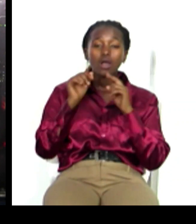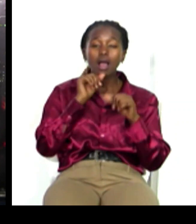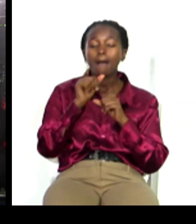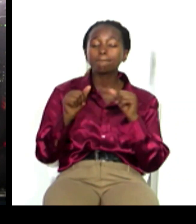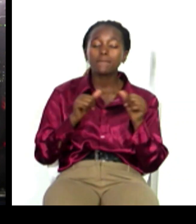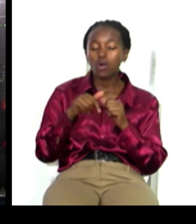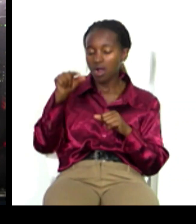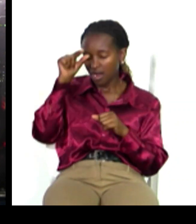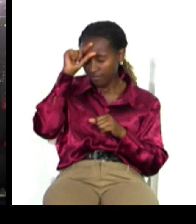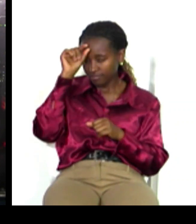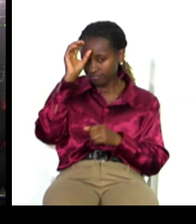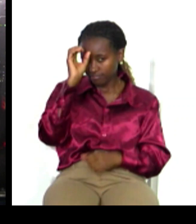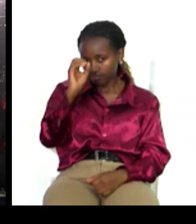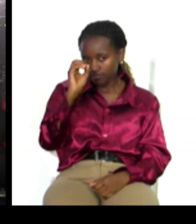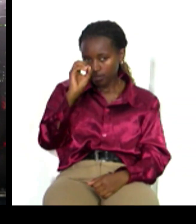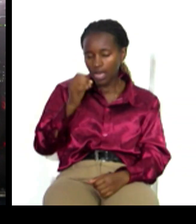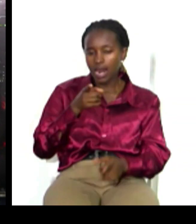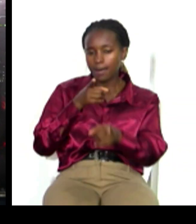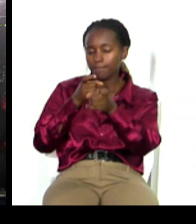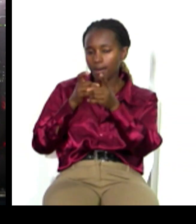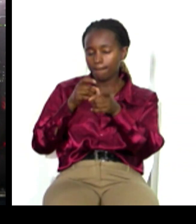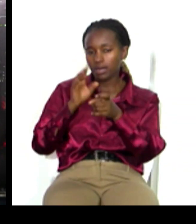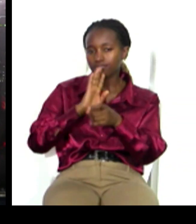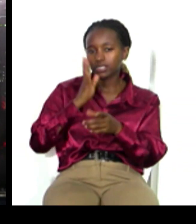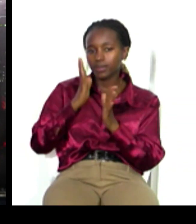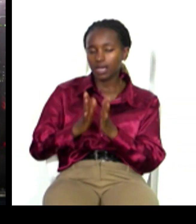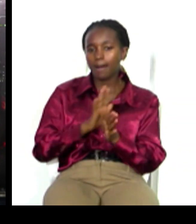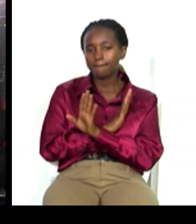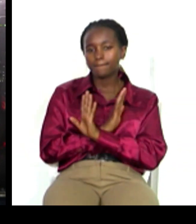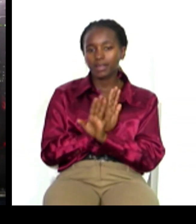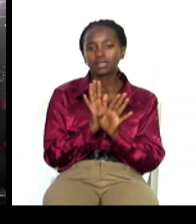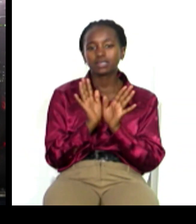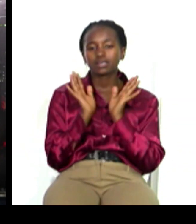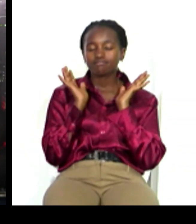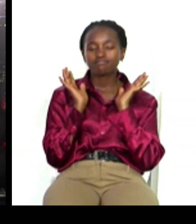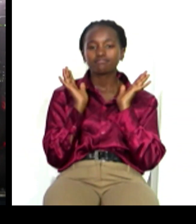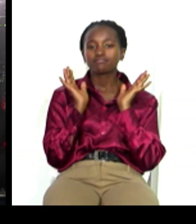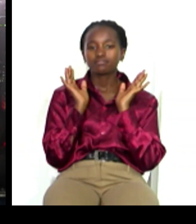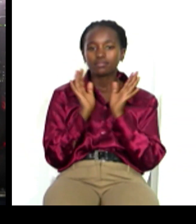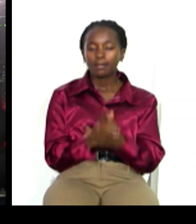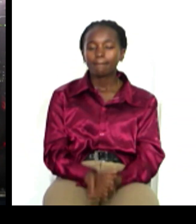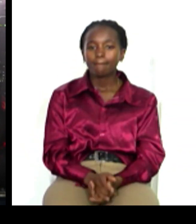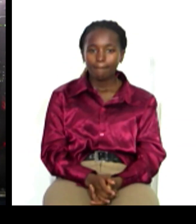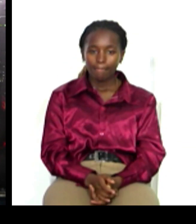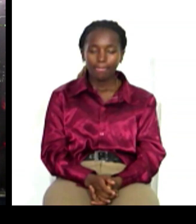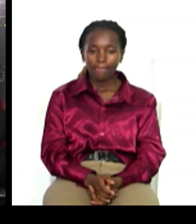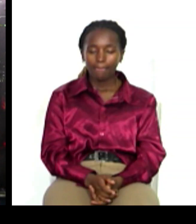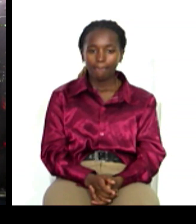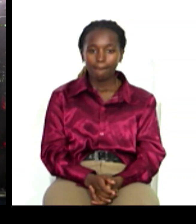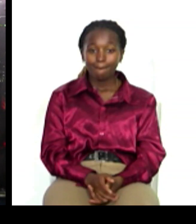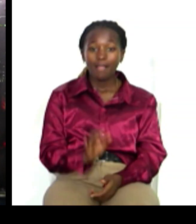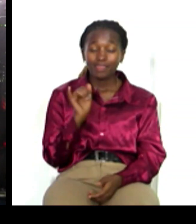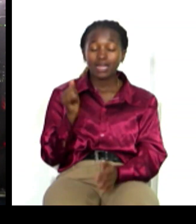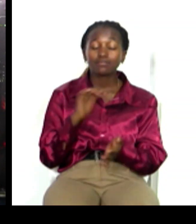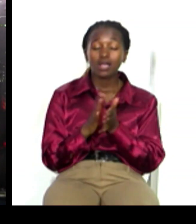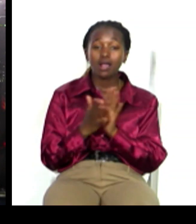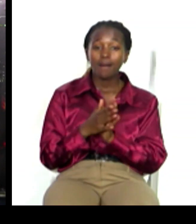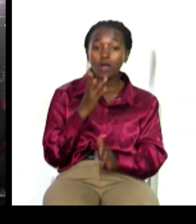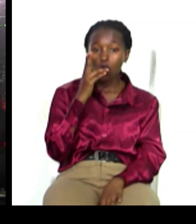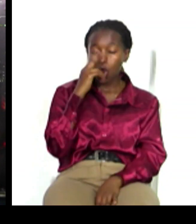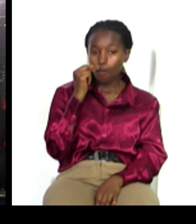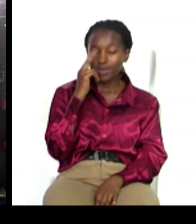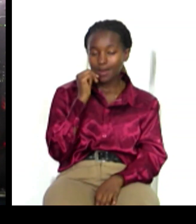ill. He just attacked the Speaker of the National Assembly with a lot of comedy. It was like a joke. He didn't mean